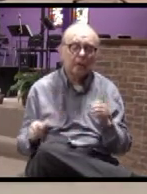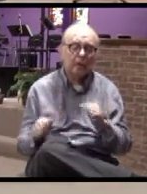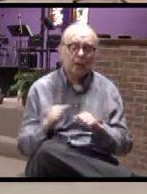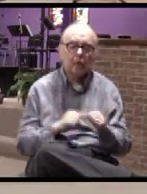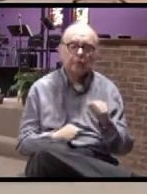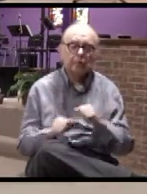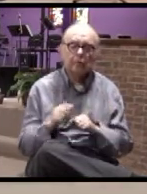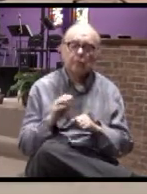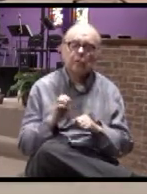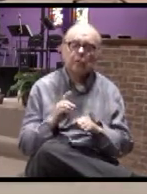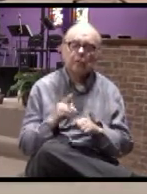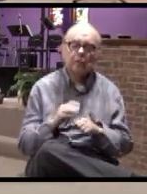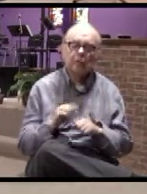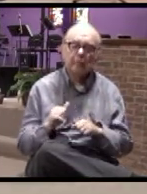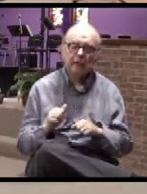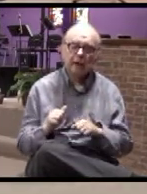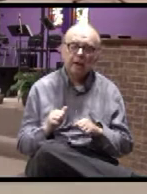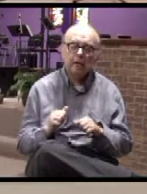media,